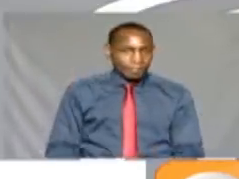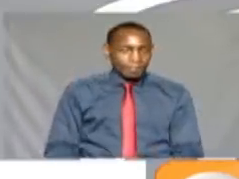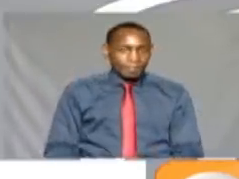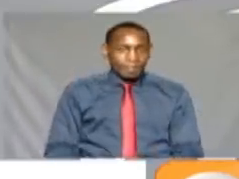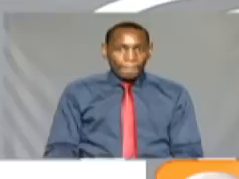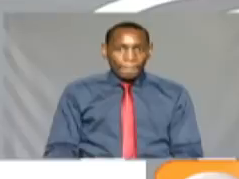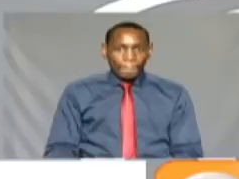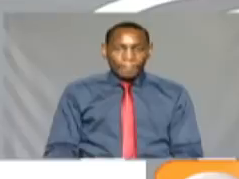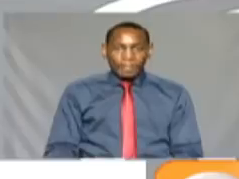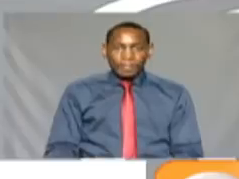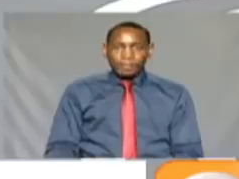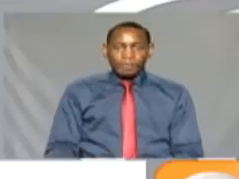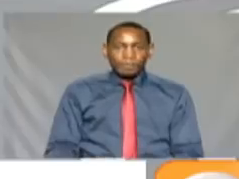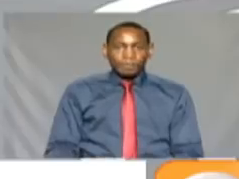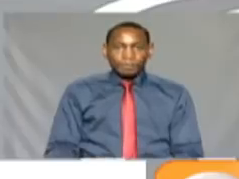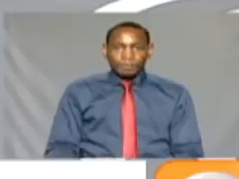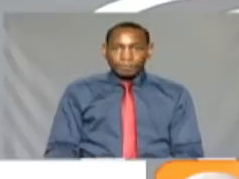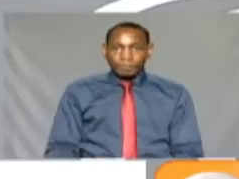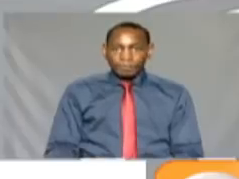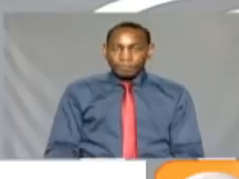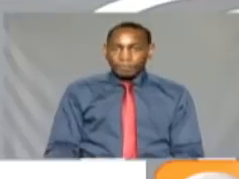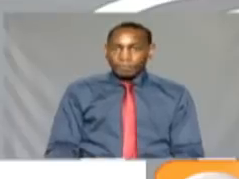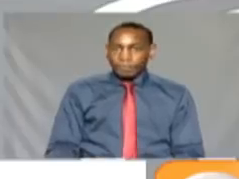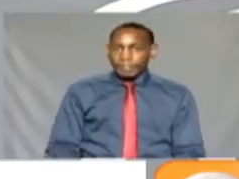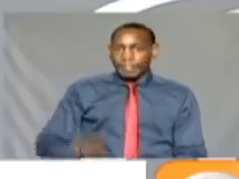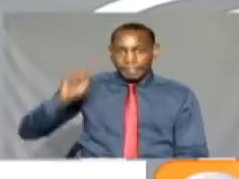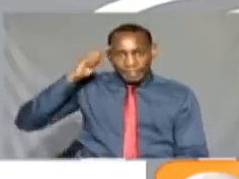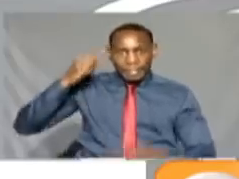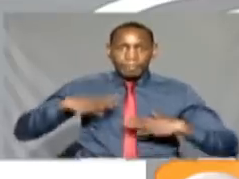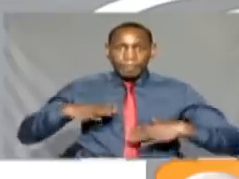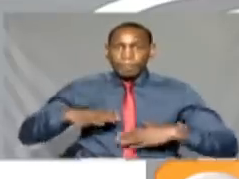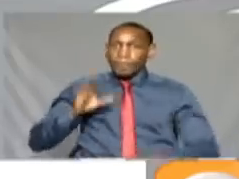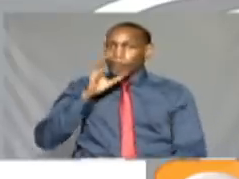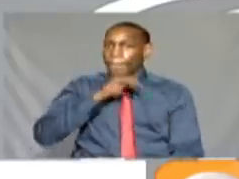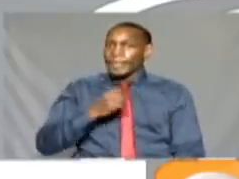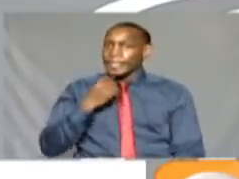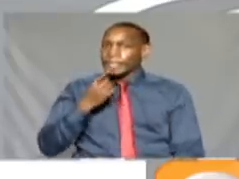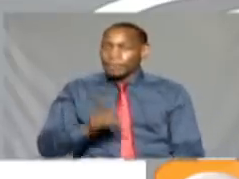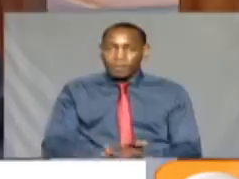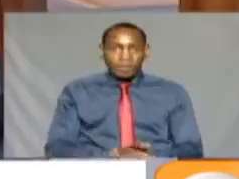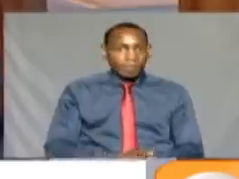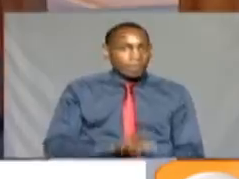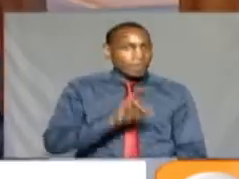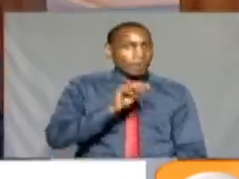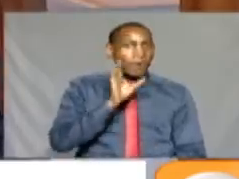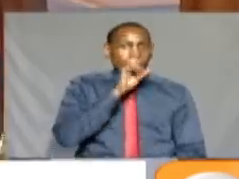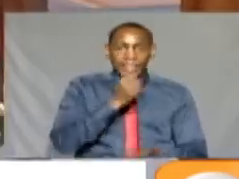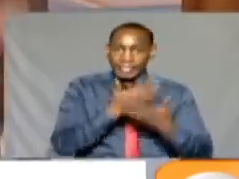that declared up. Do you think people really miss him? No. We miss the things that